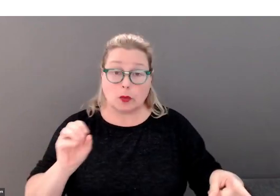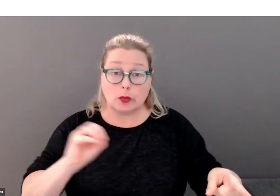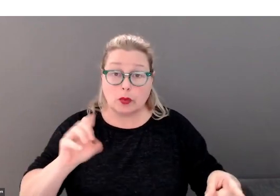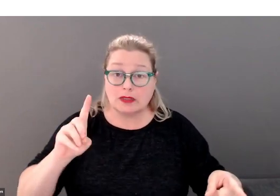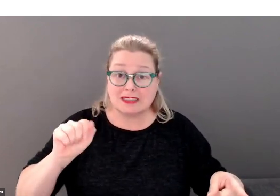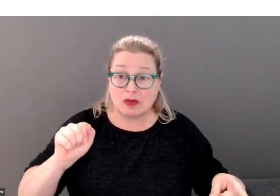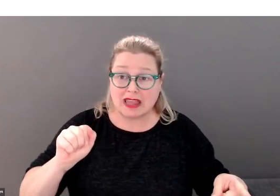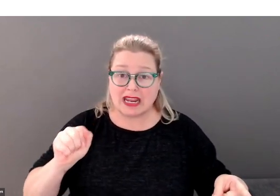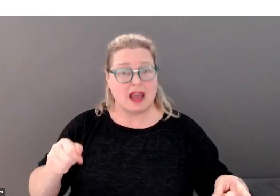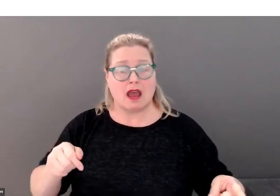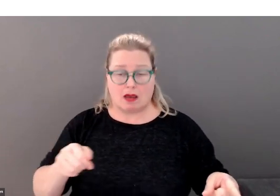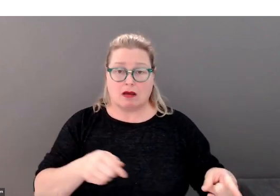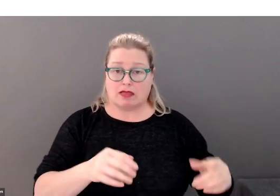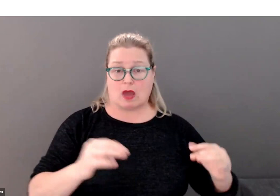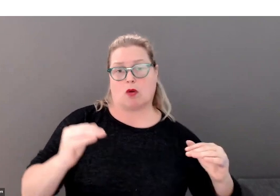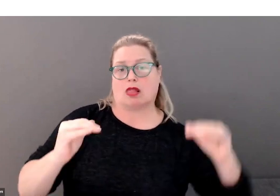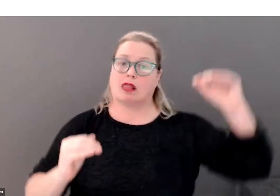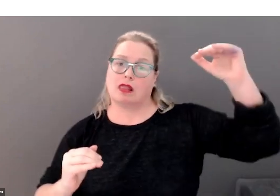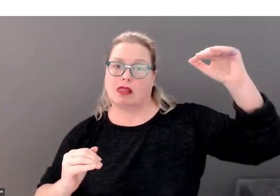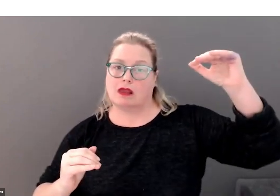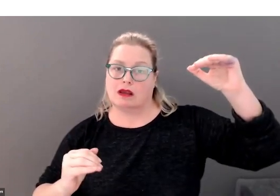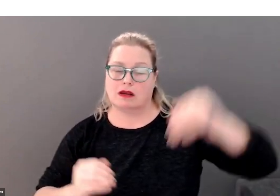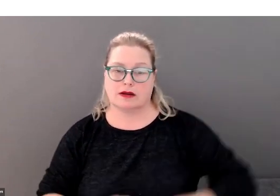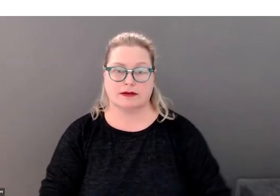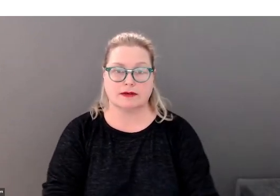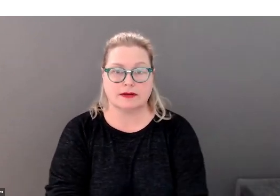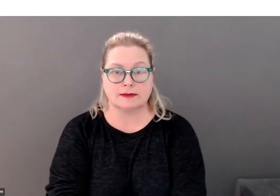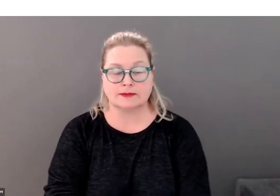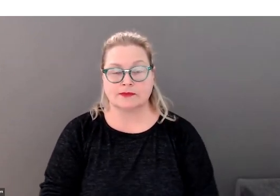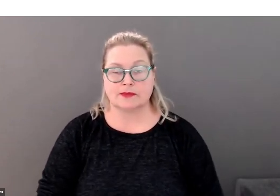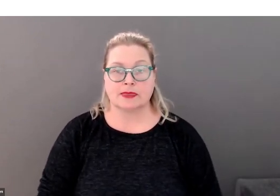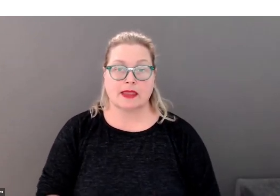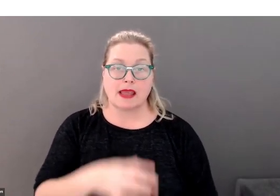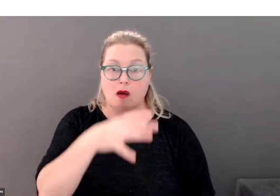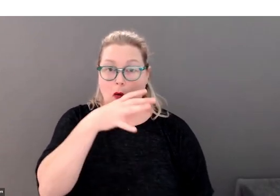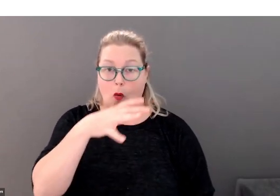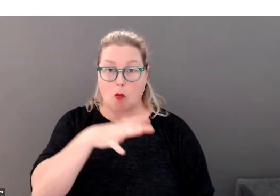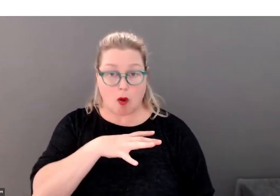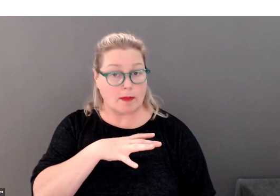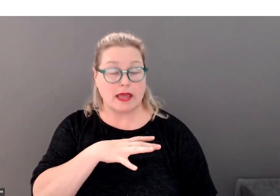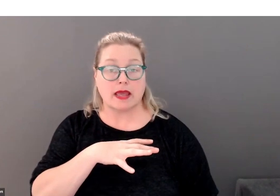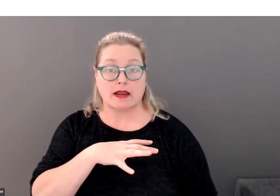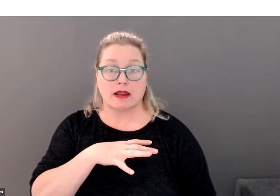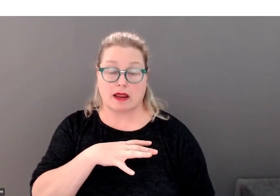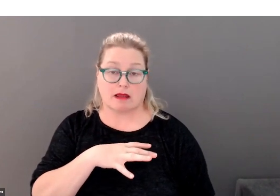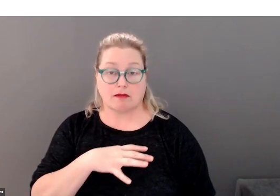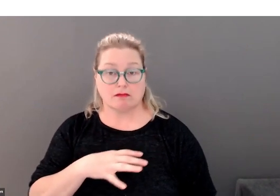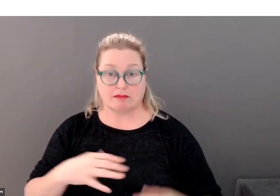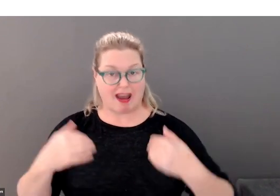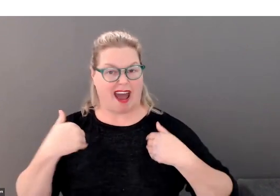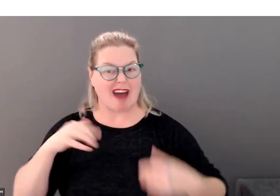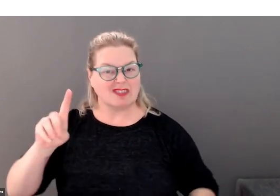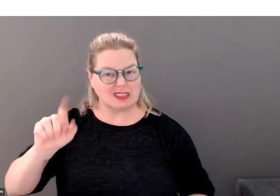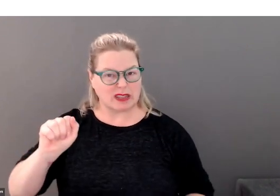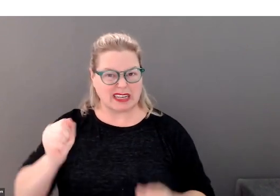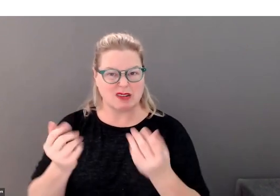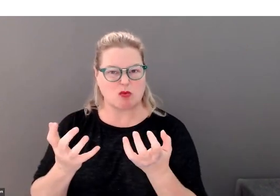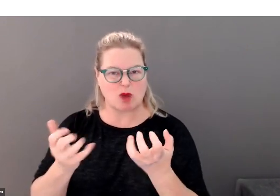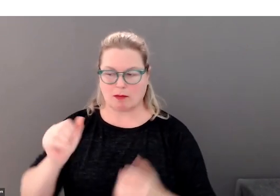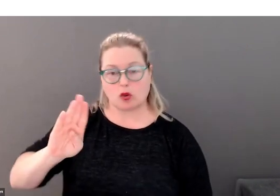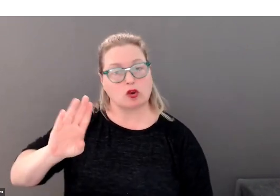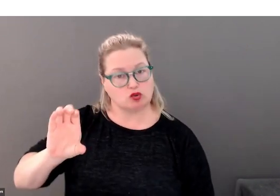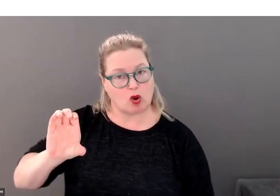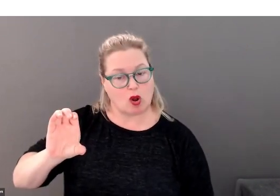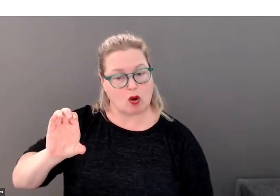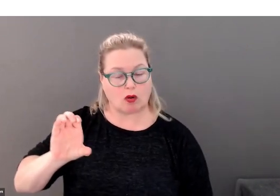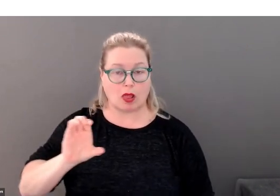situation. So, for example, a woman with a disability seeks a prescription for contraception, but due to a belief